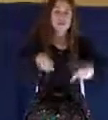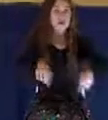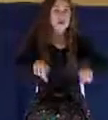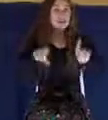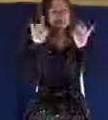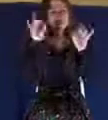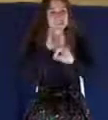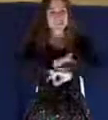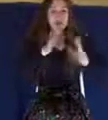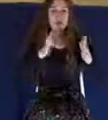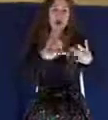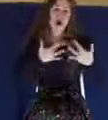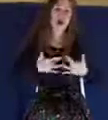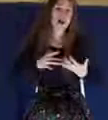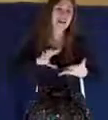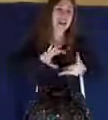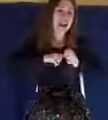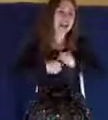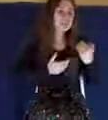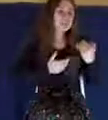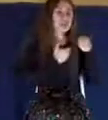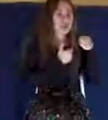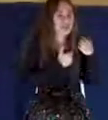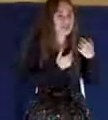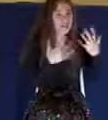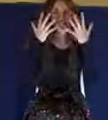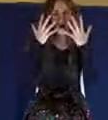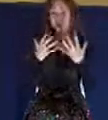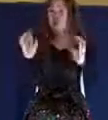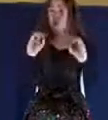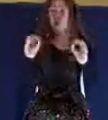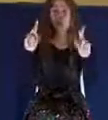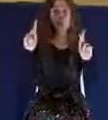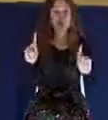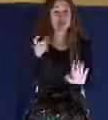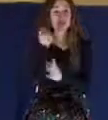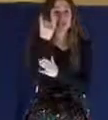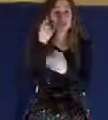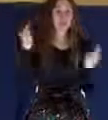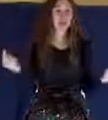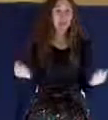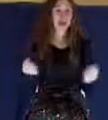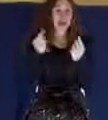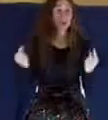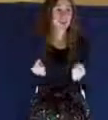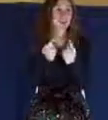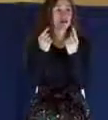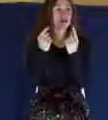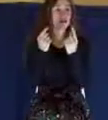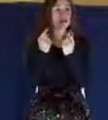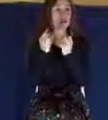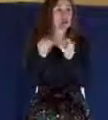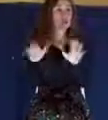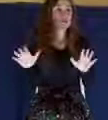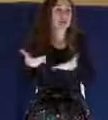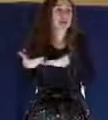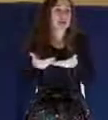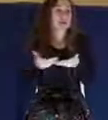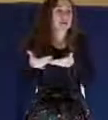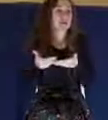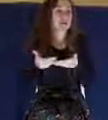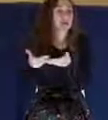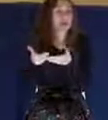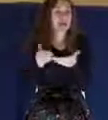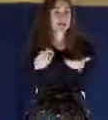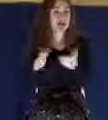and burdens and sorrows. No one knows the pain of losing a child like a parent that has been through that. And